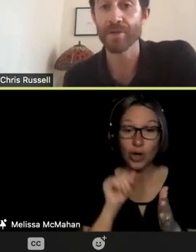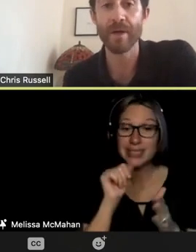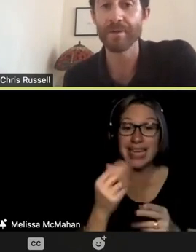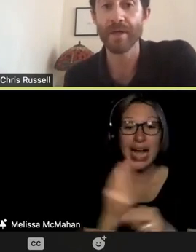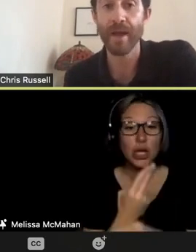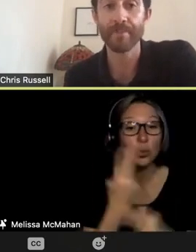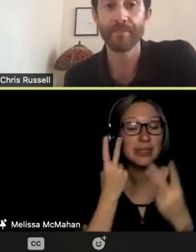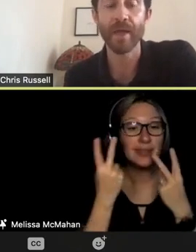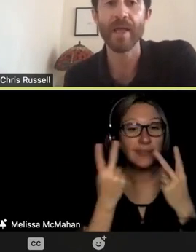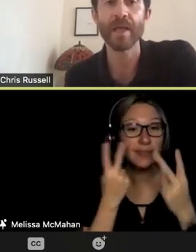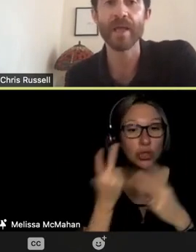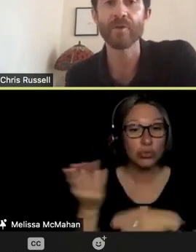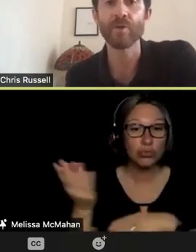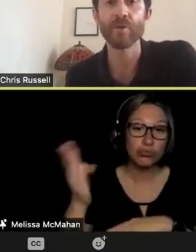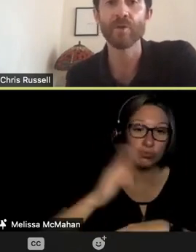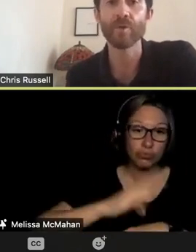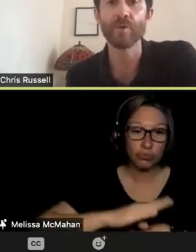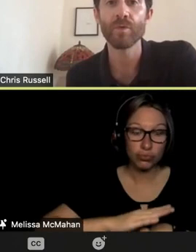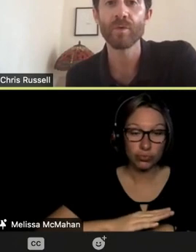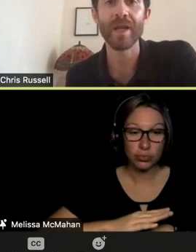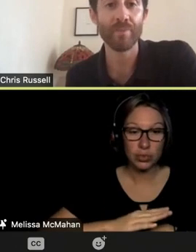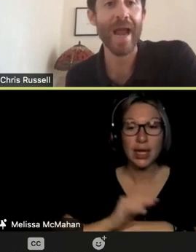very much throughout the day. And they need